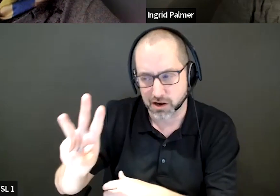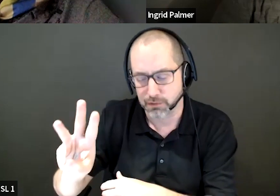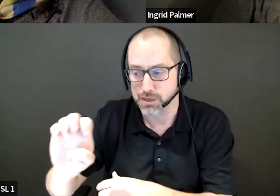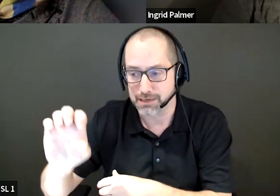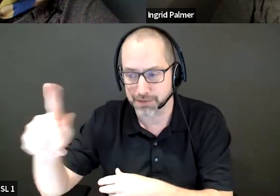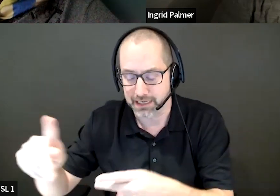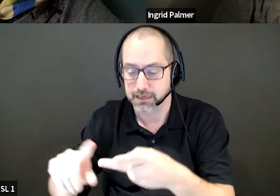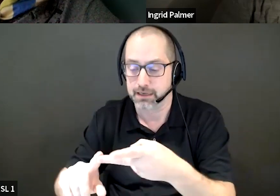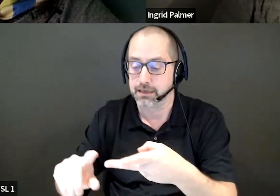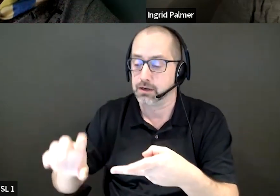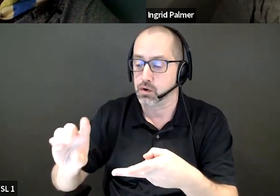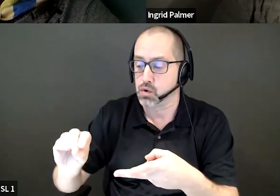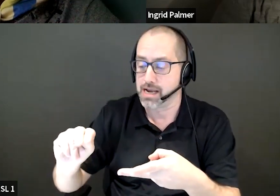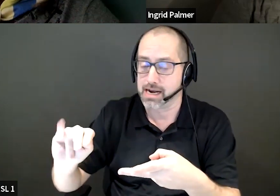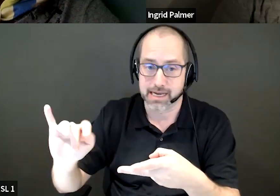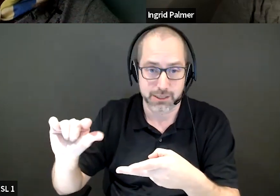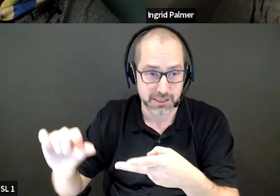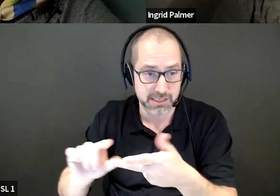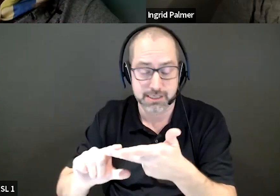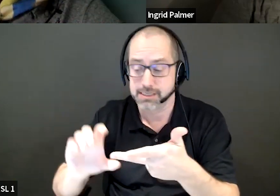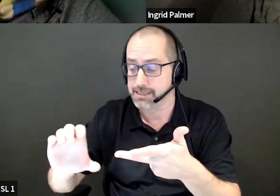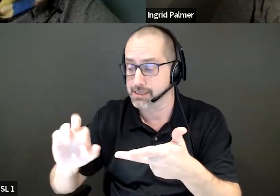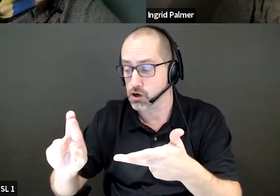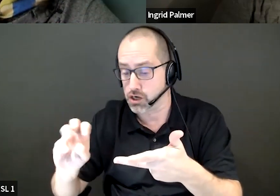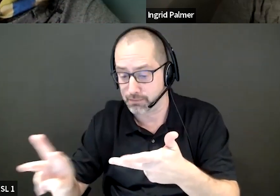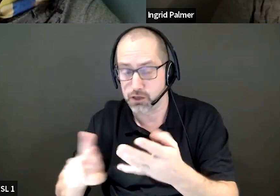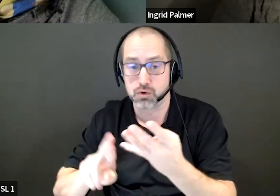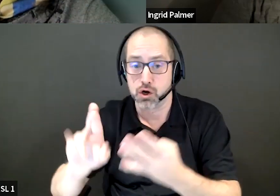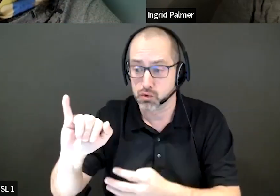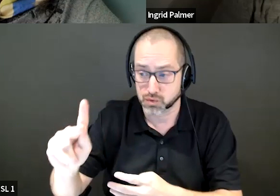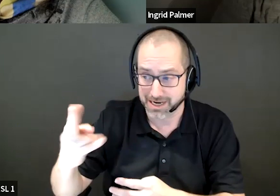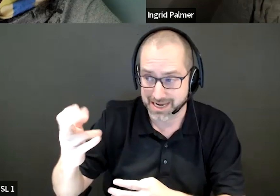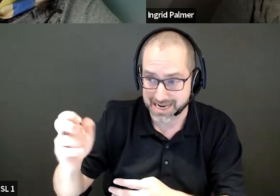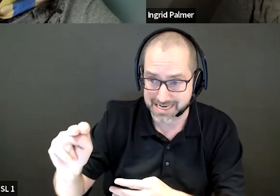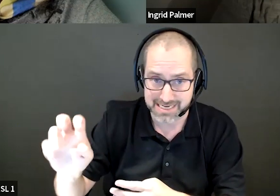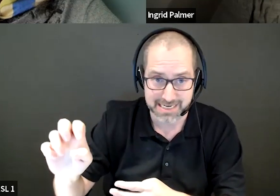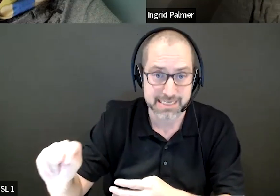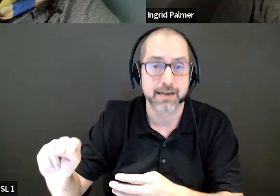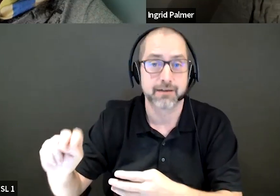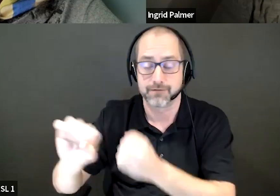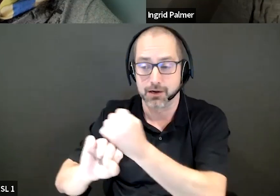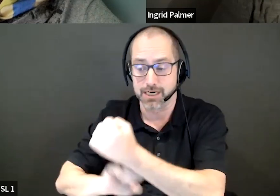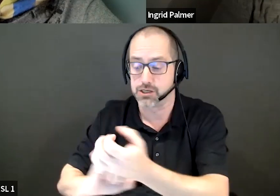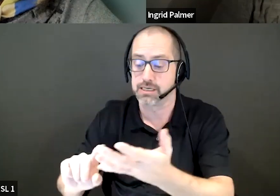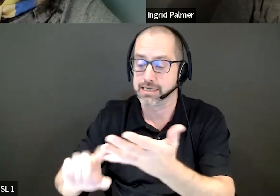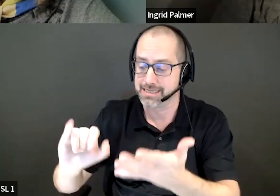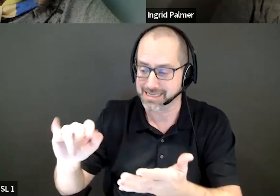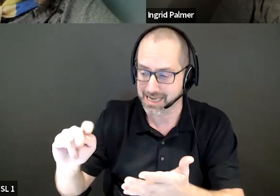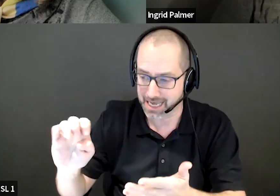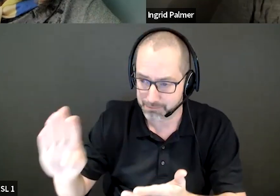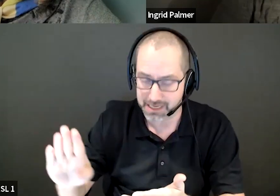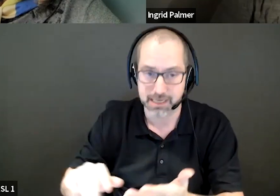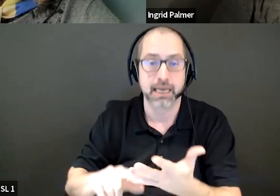ONIWG, CCRW, Rick Hansen Foundation, CNIB, Inclusion Canada, and Realize, because